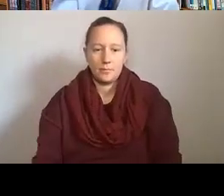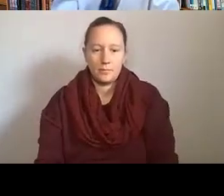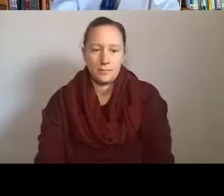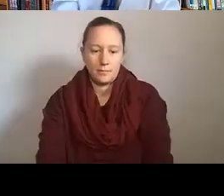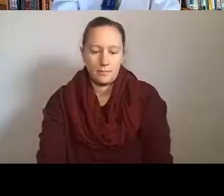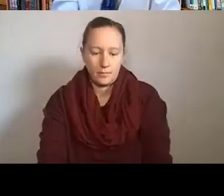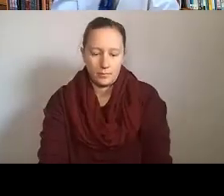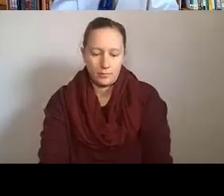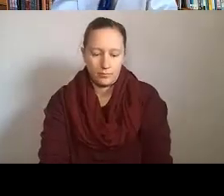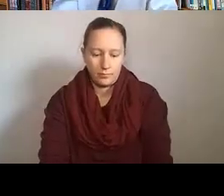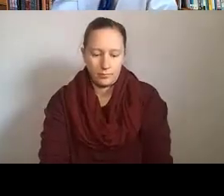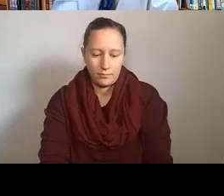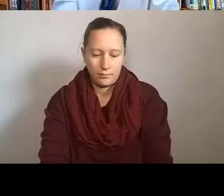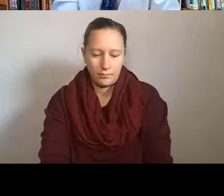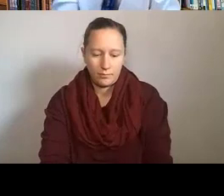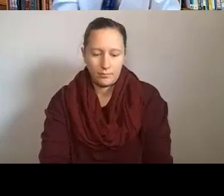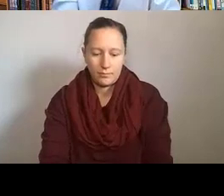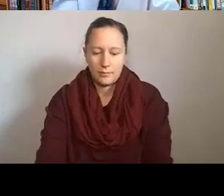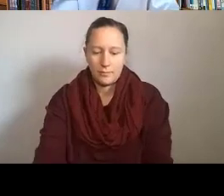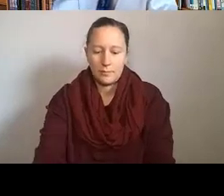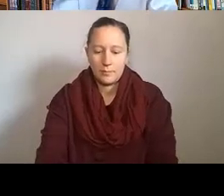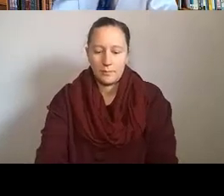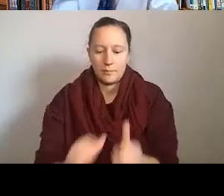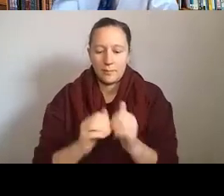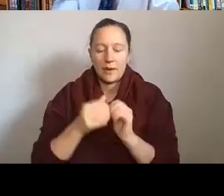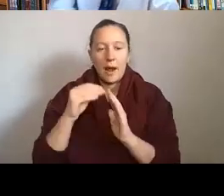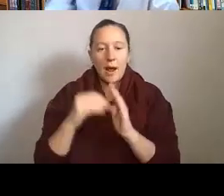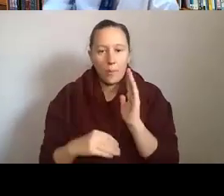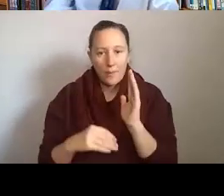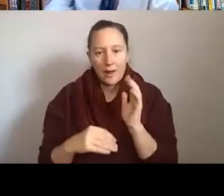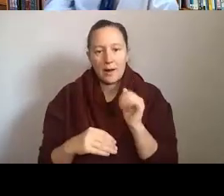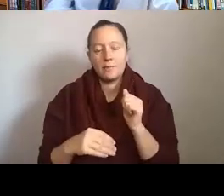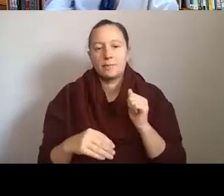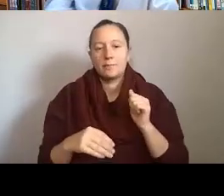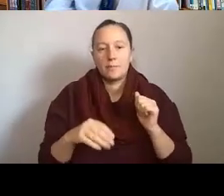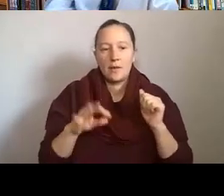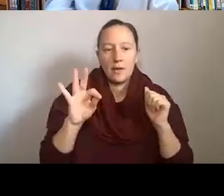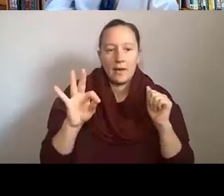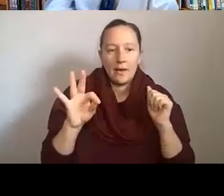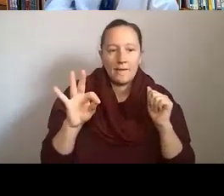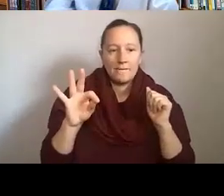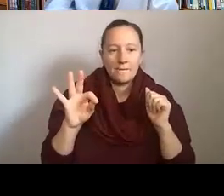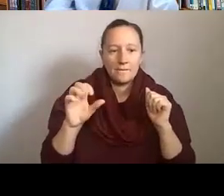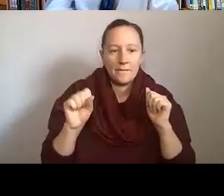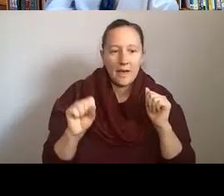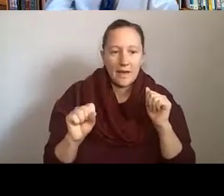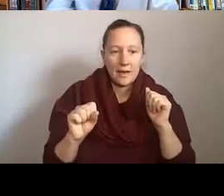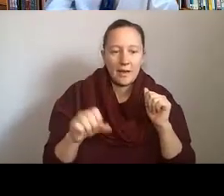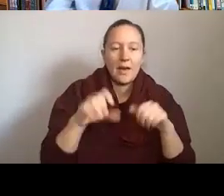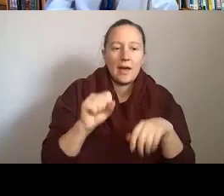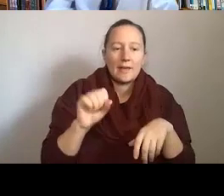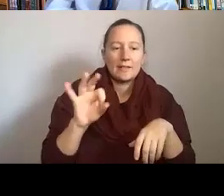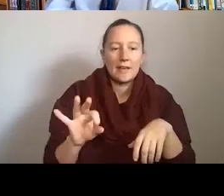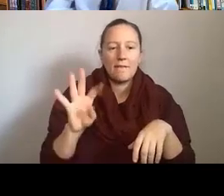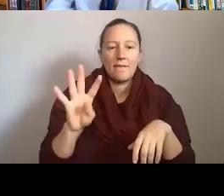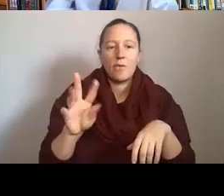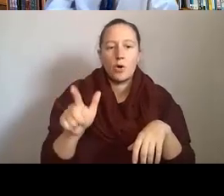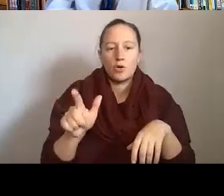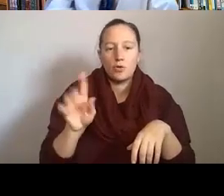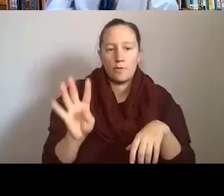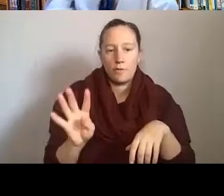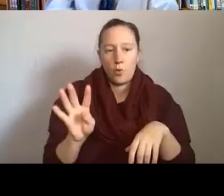How do you apply? You go to the SF424 application guide and find the F